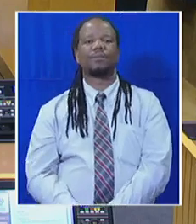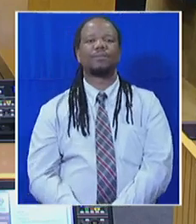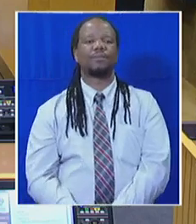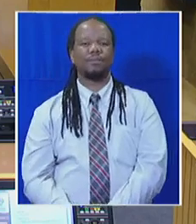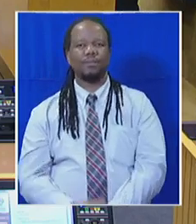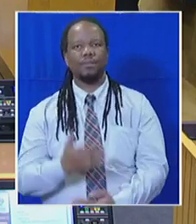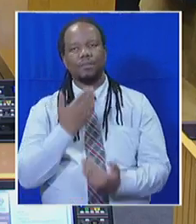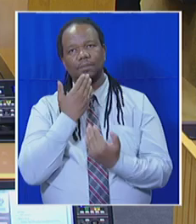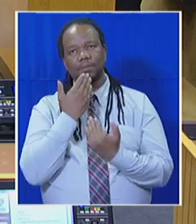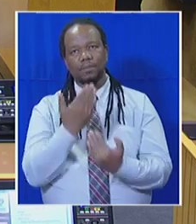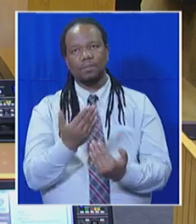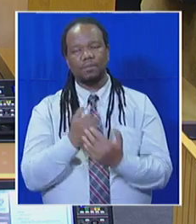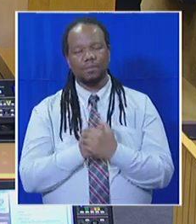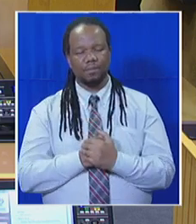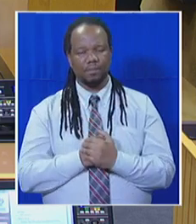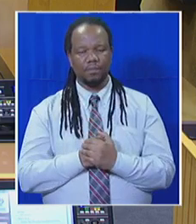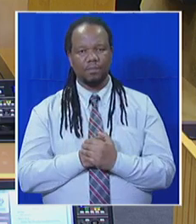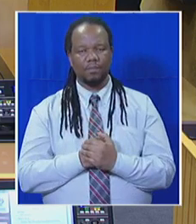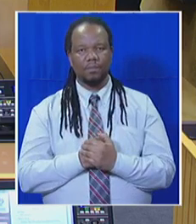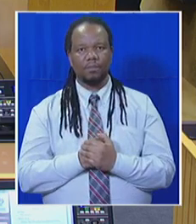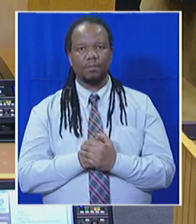Thank you very much, House Chair.